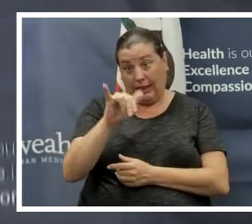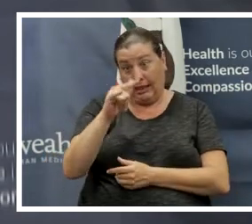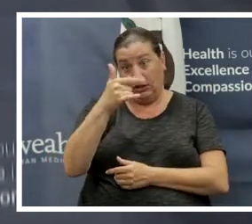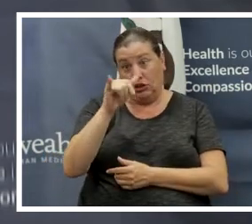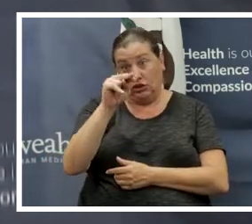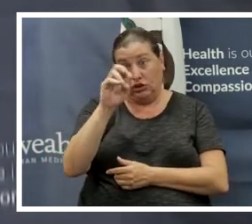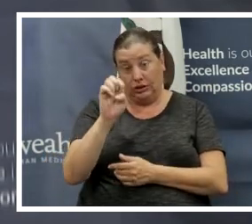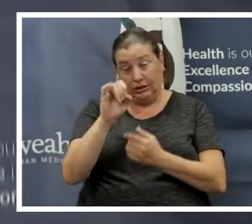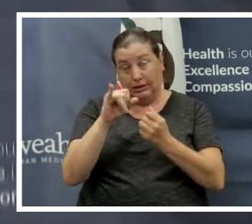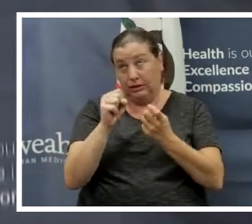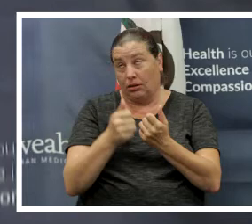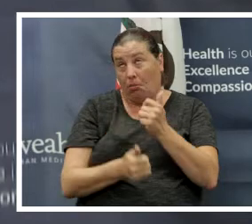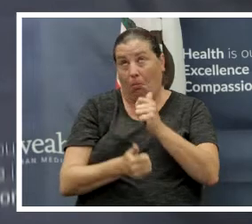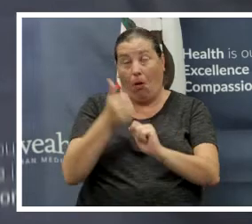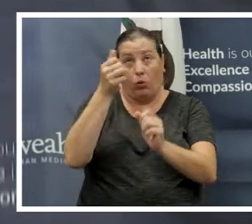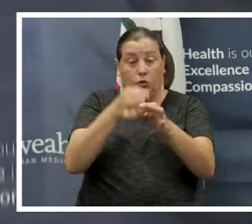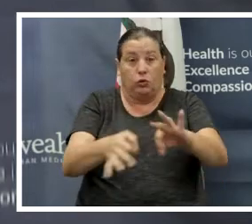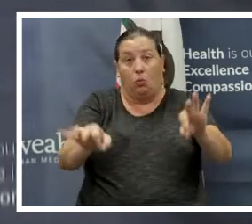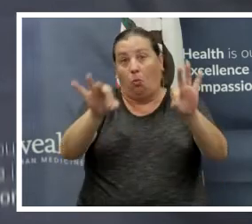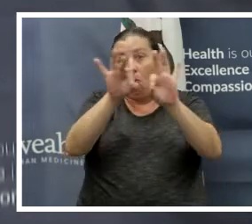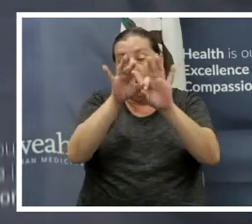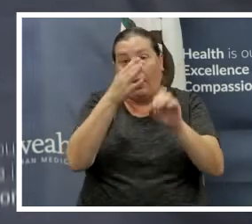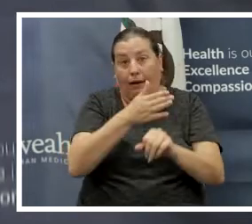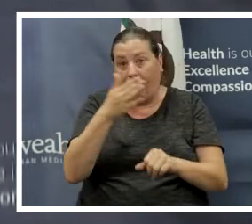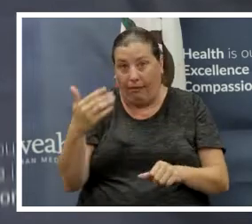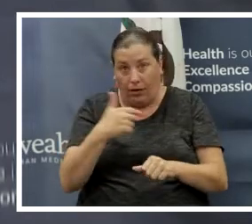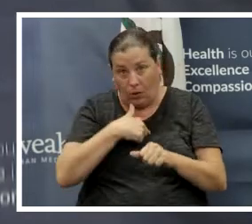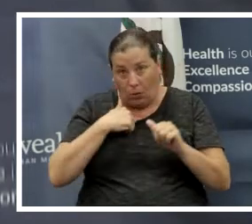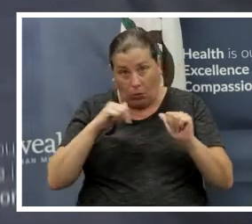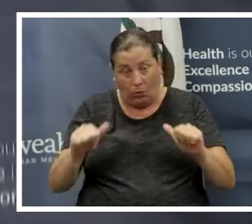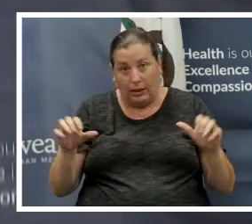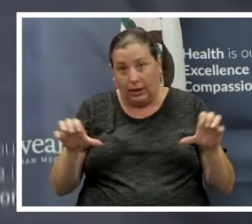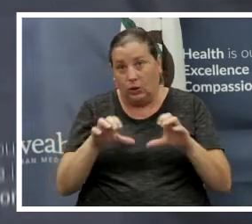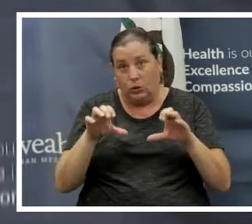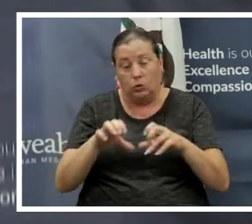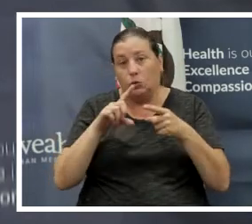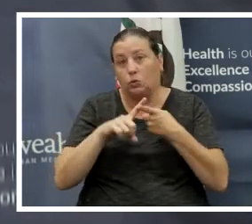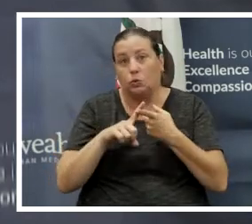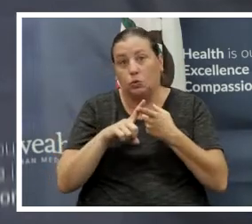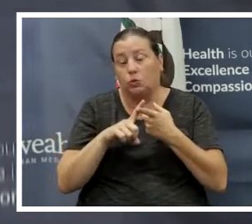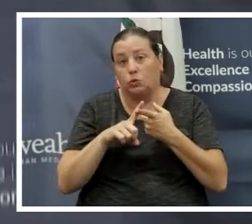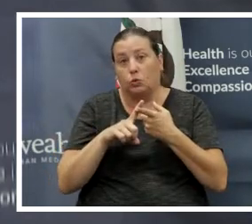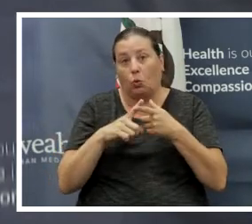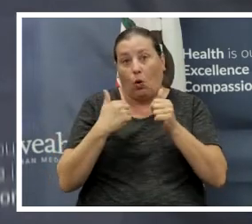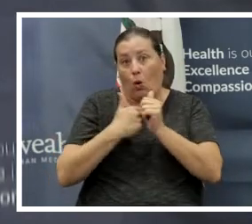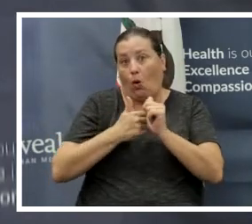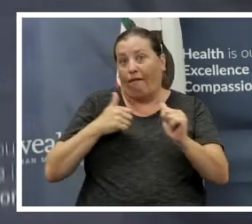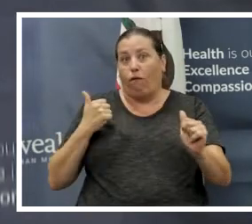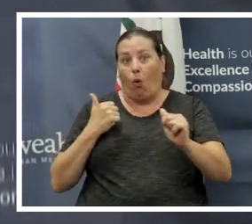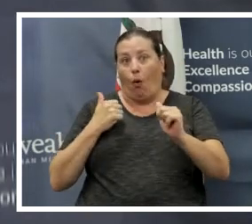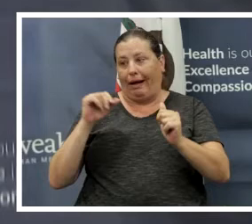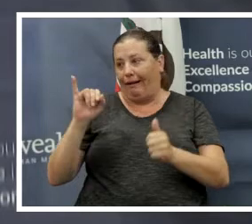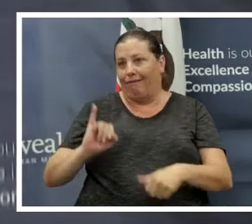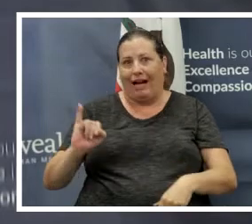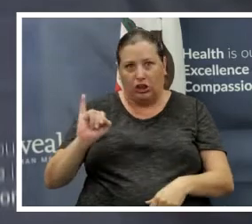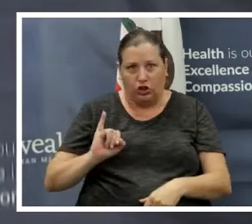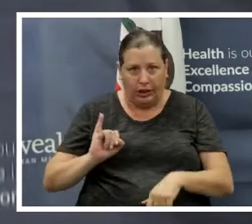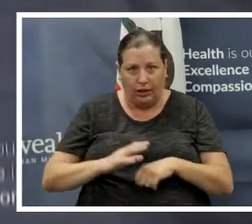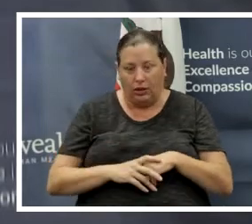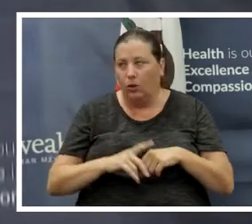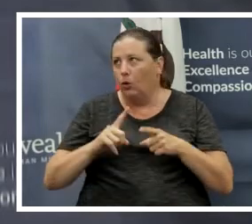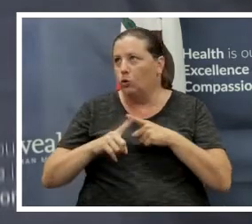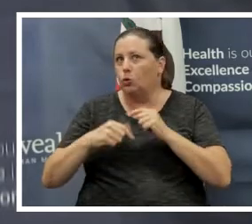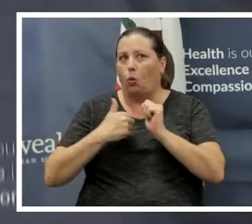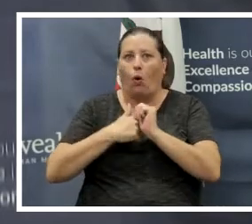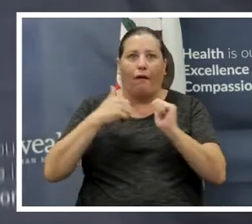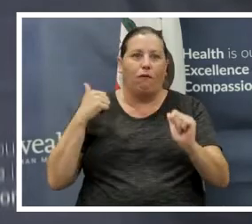the most important thing we can do to avoid spreading infection, to avoid a